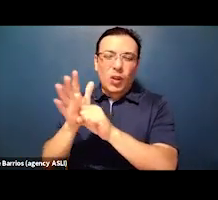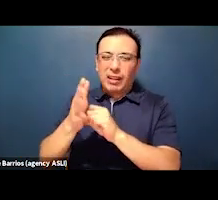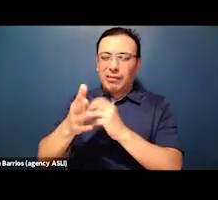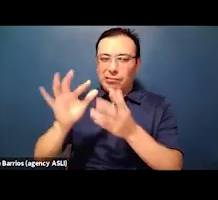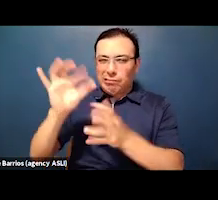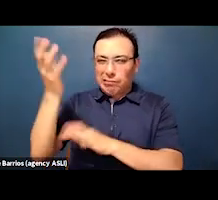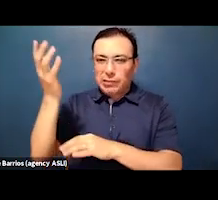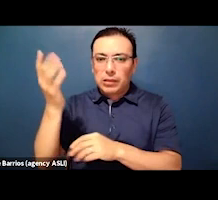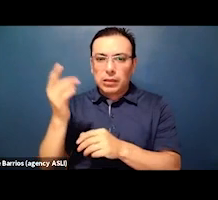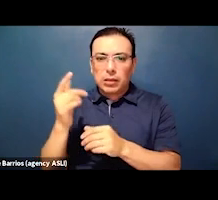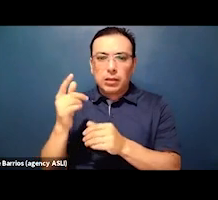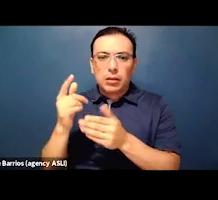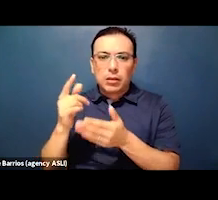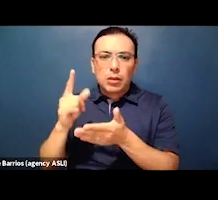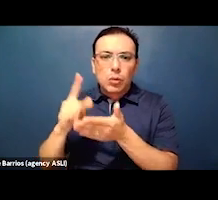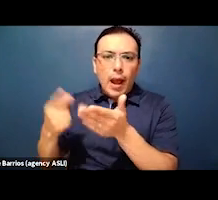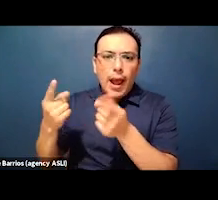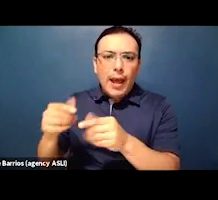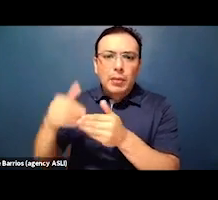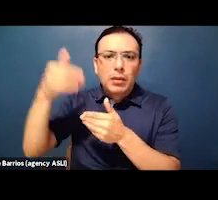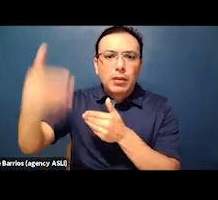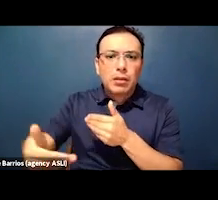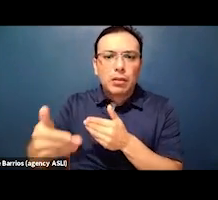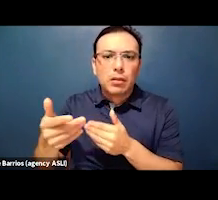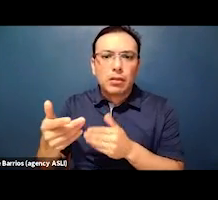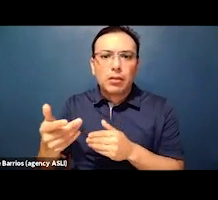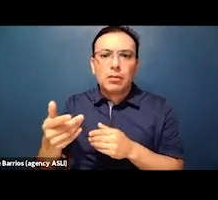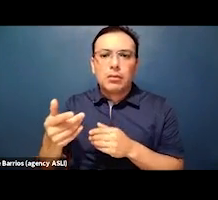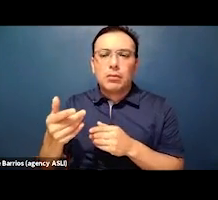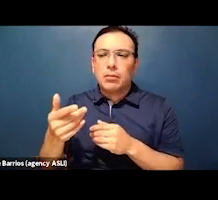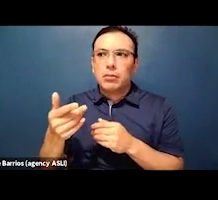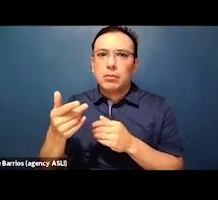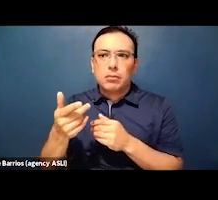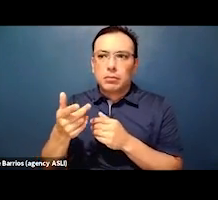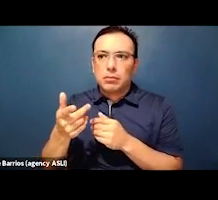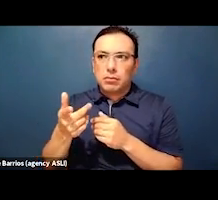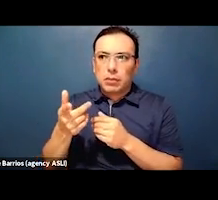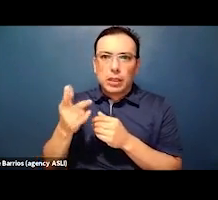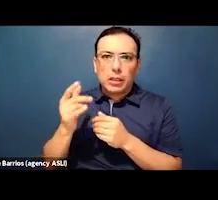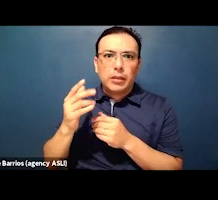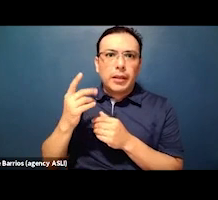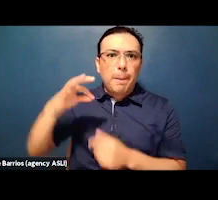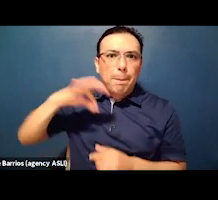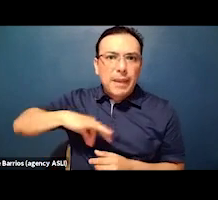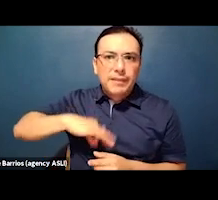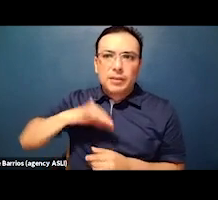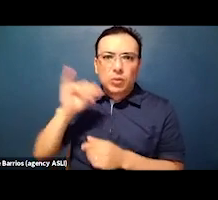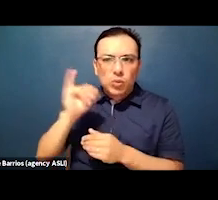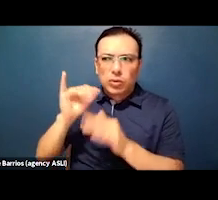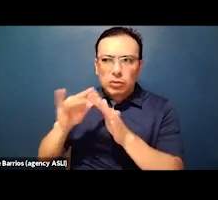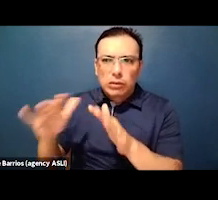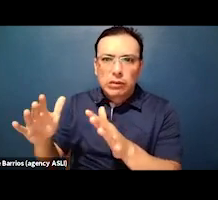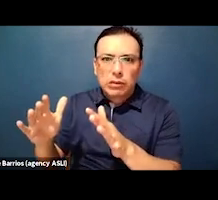a week sort of layover between figuring out what the next step is in that process is a make or